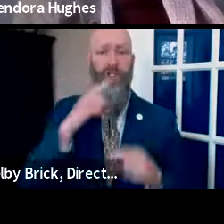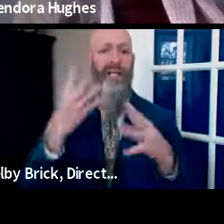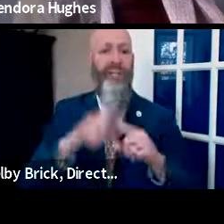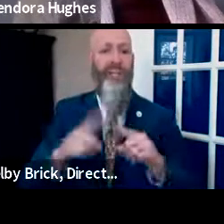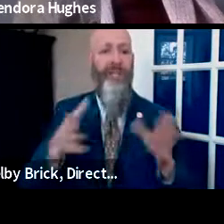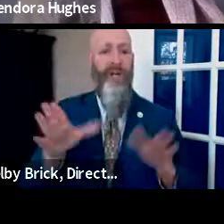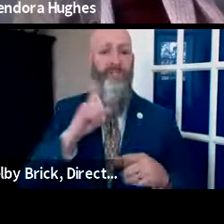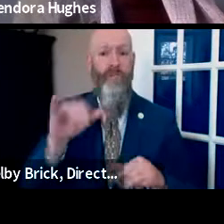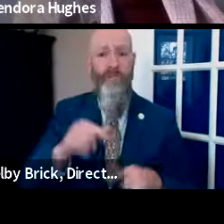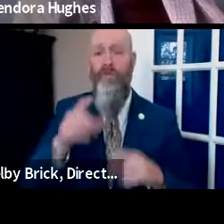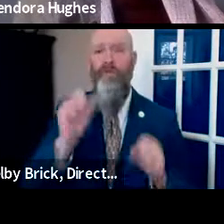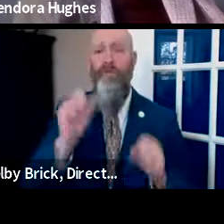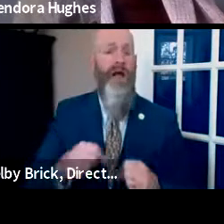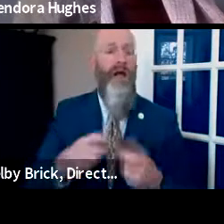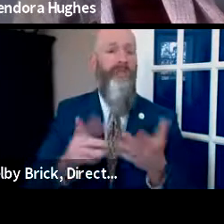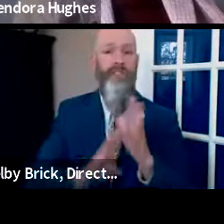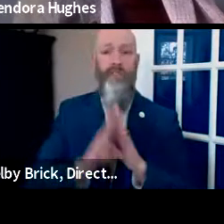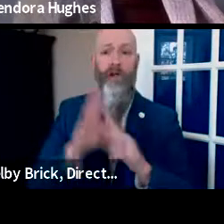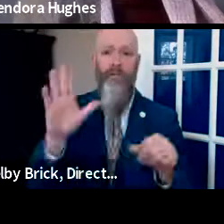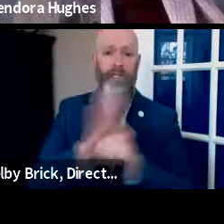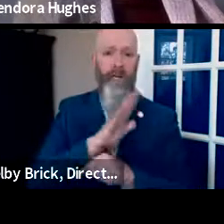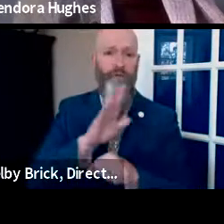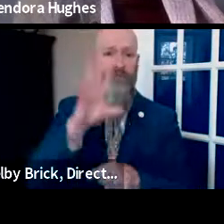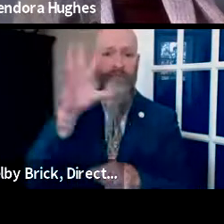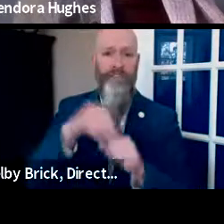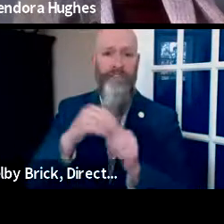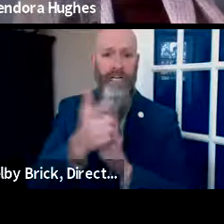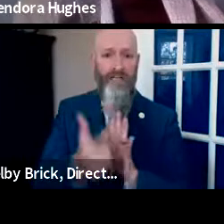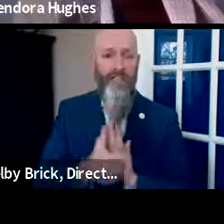just depends if you would like us to move ahead in this way.